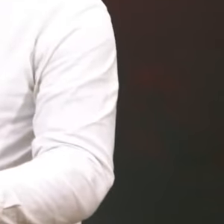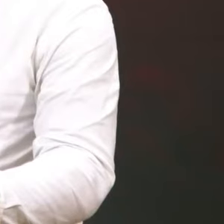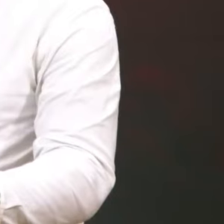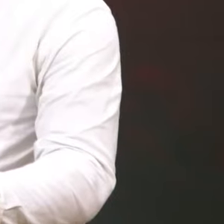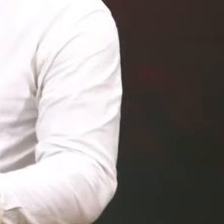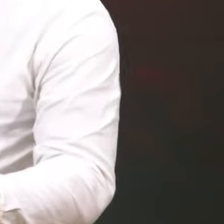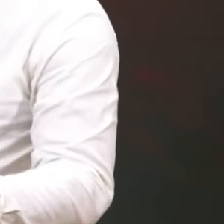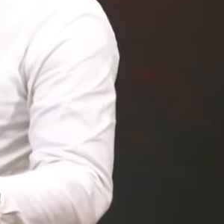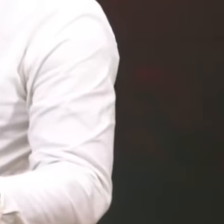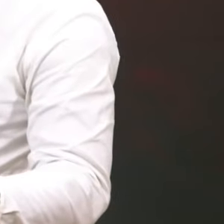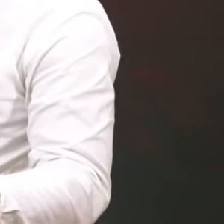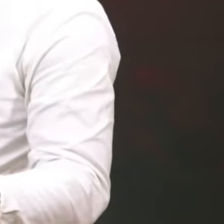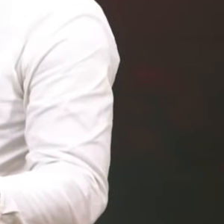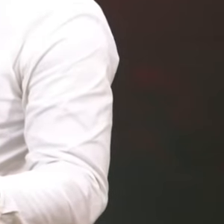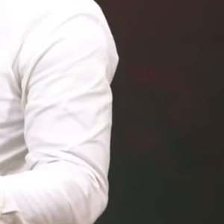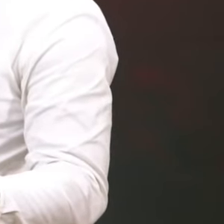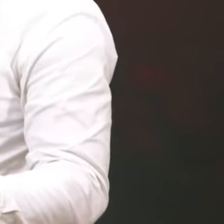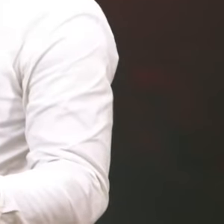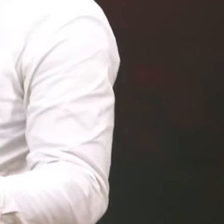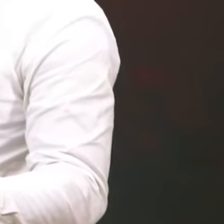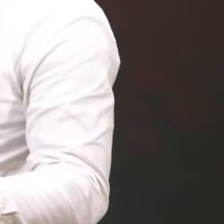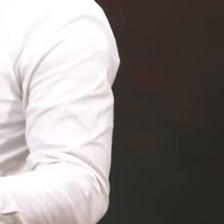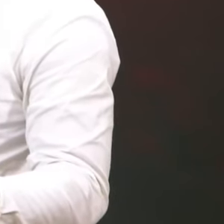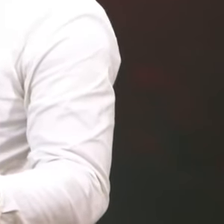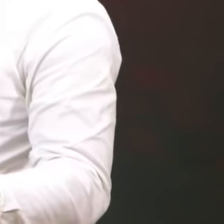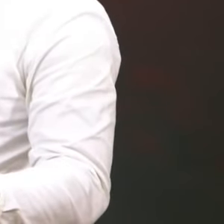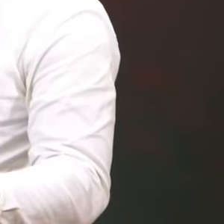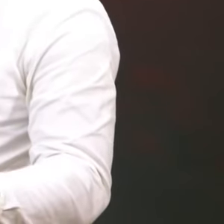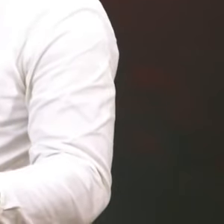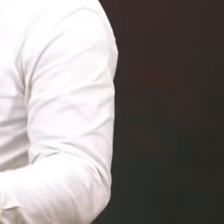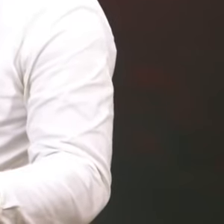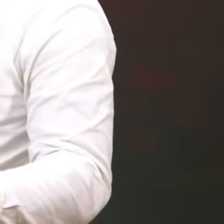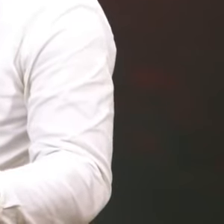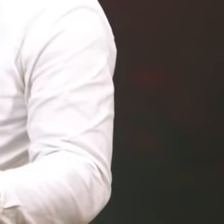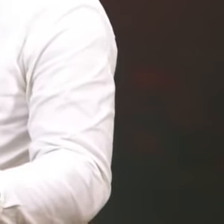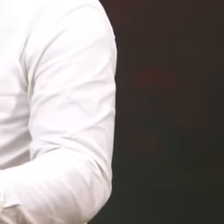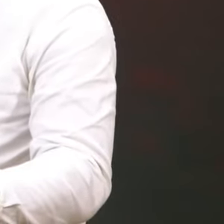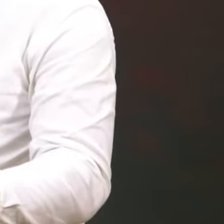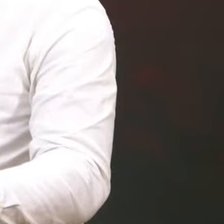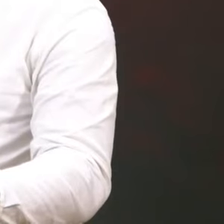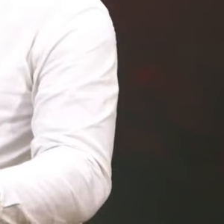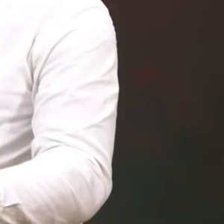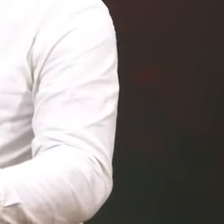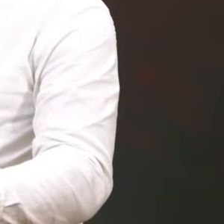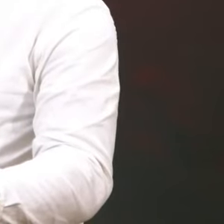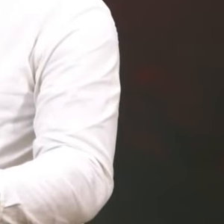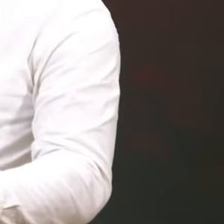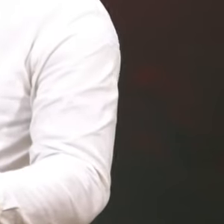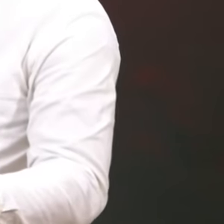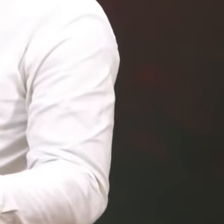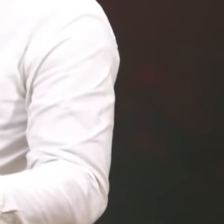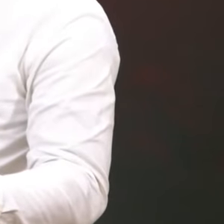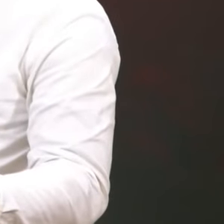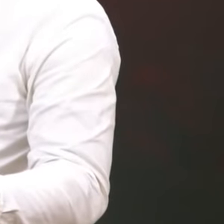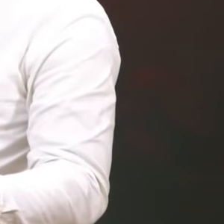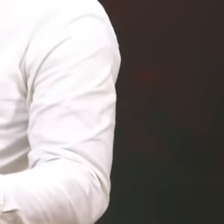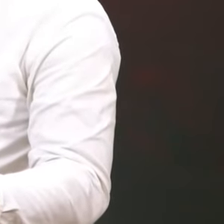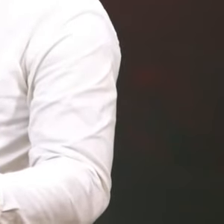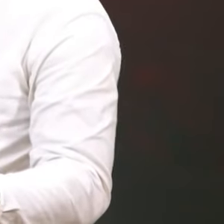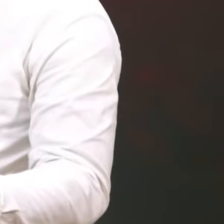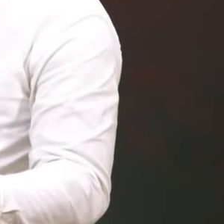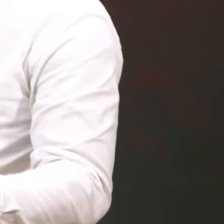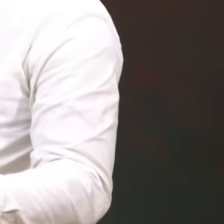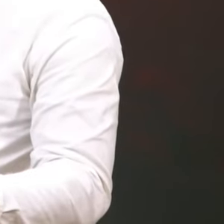I'll live for Jesus day after day. I'll live for